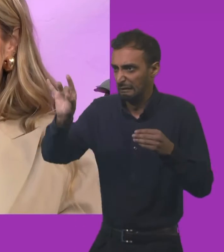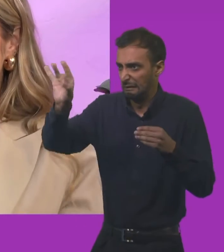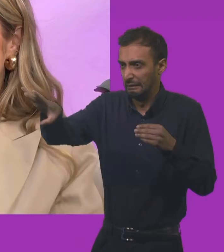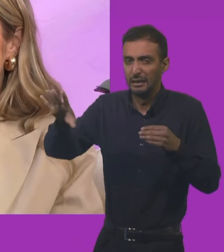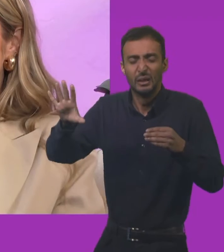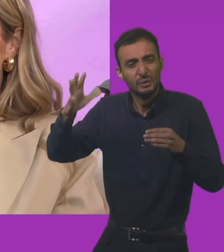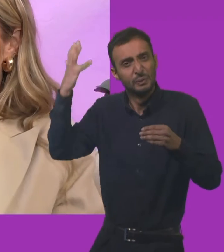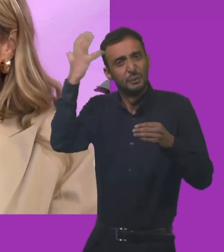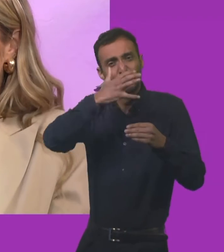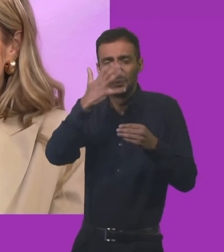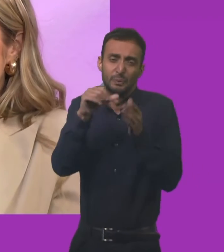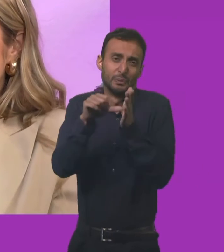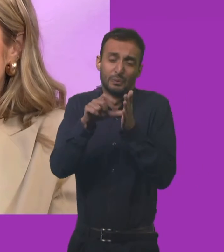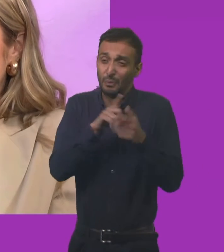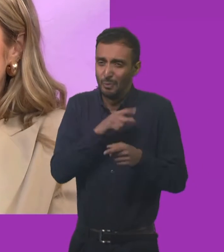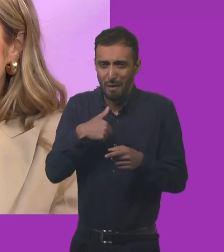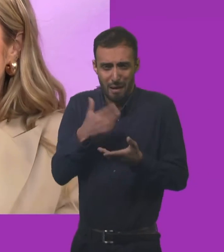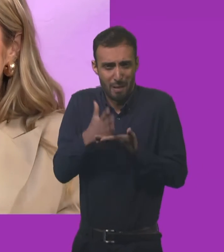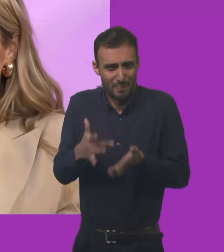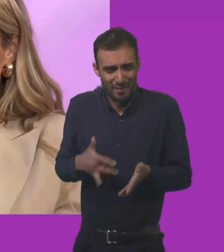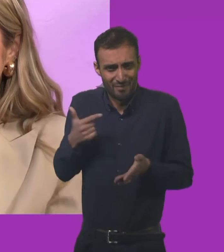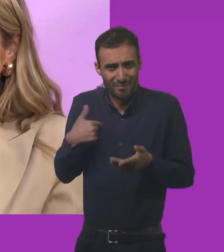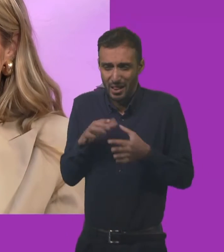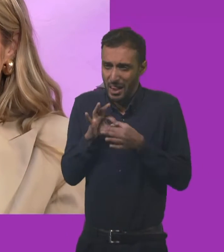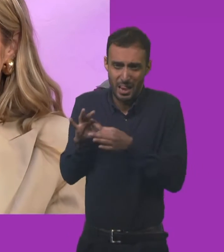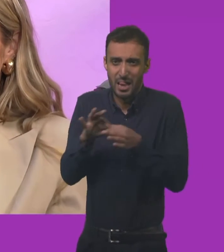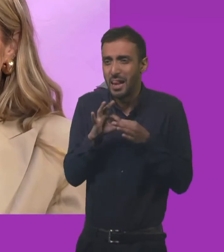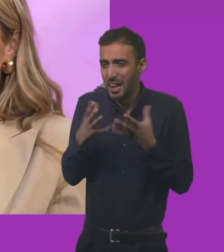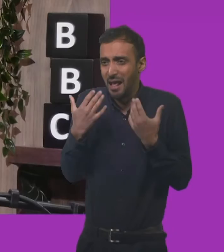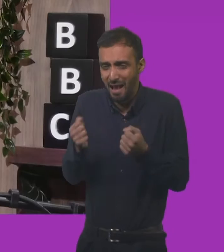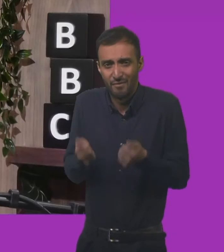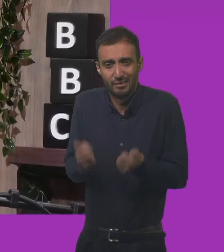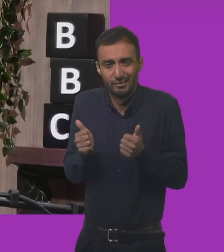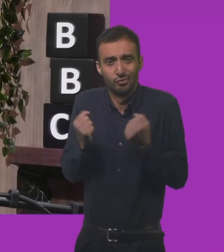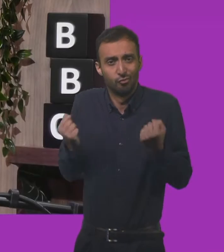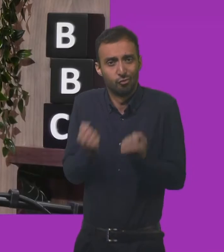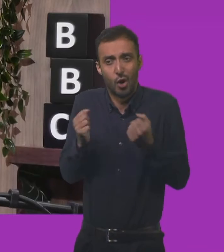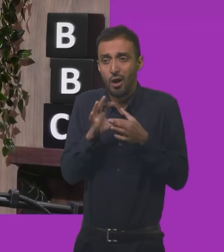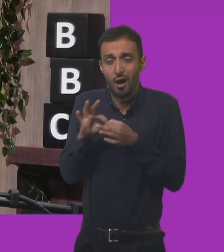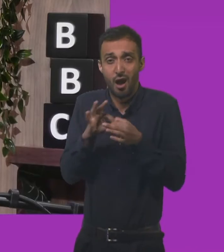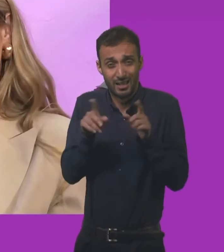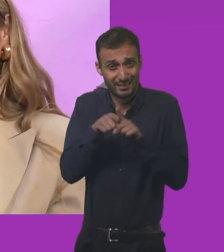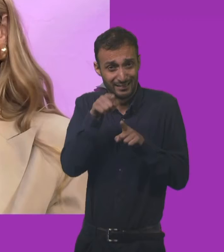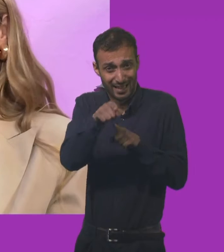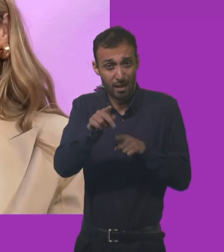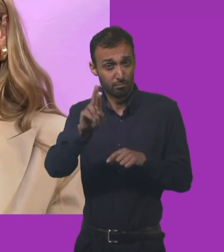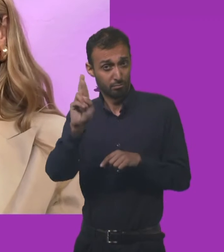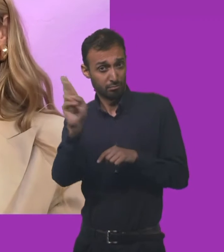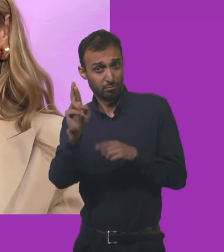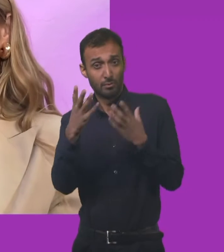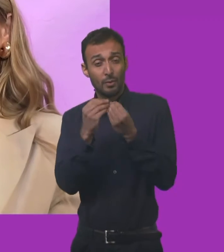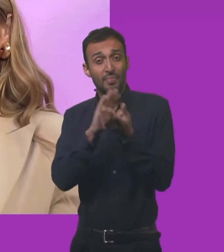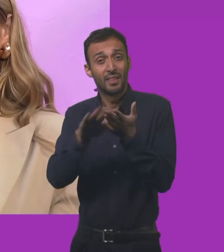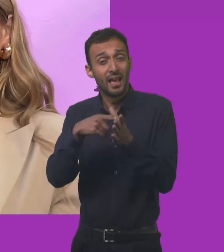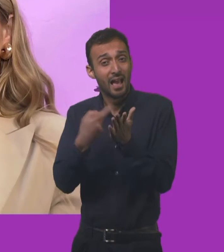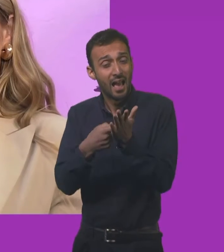mentally especially, because you do get close to these people, like I said, and you make real connections with them. And you made a real connection to Harry. We were really